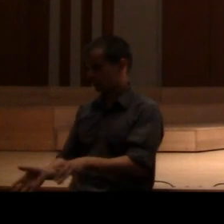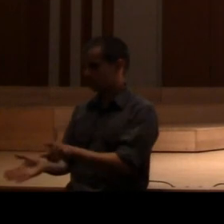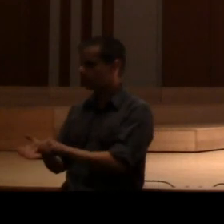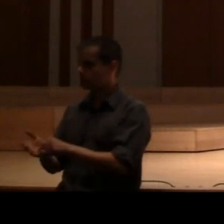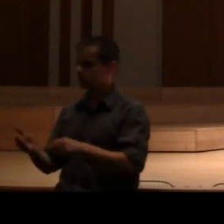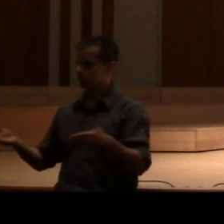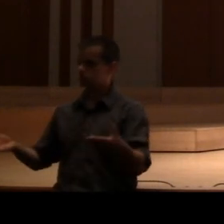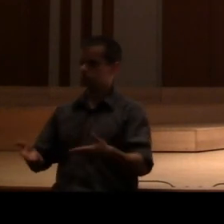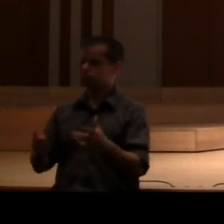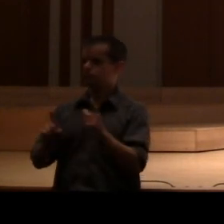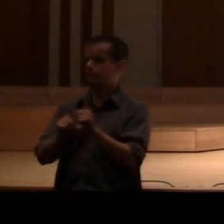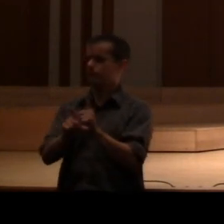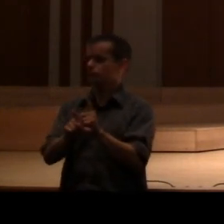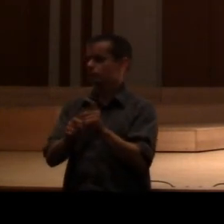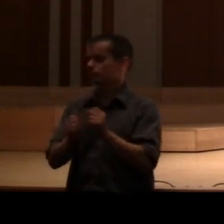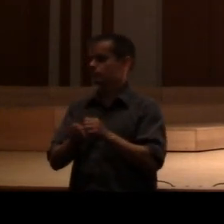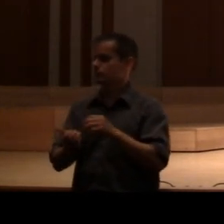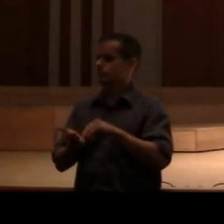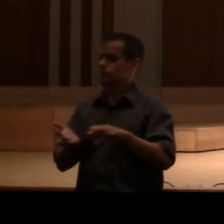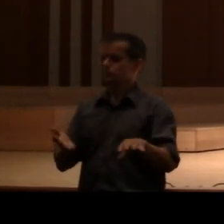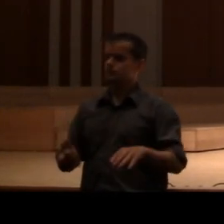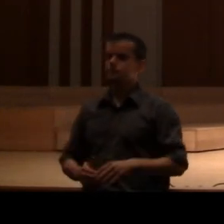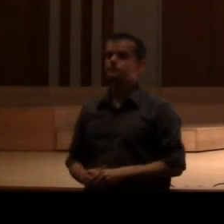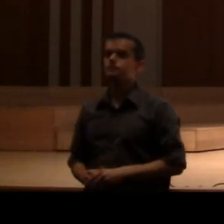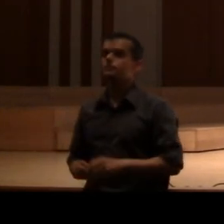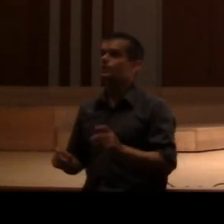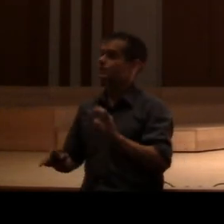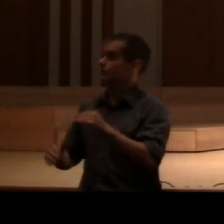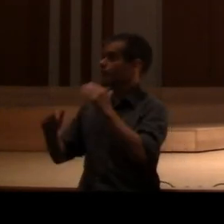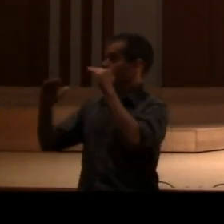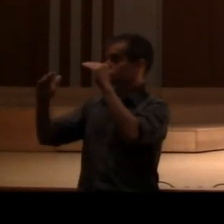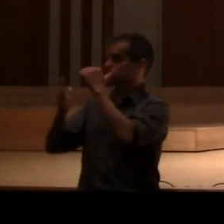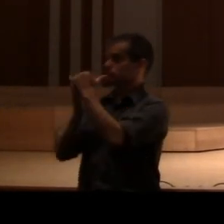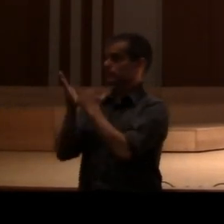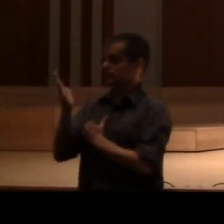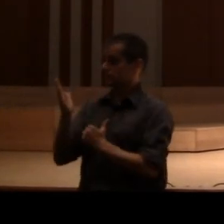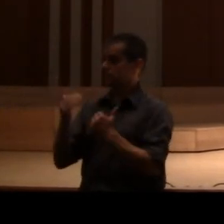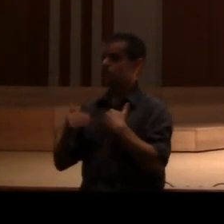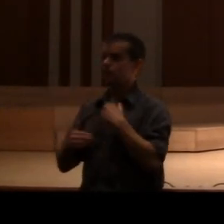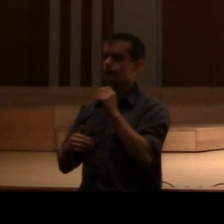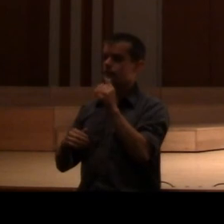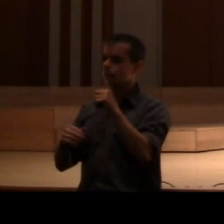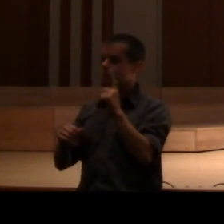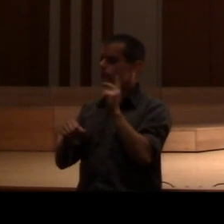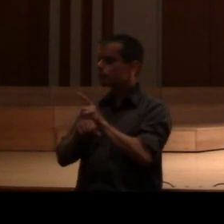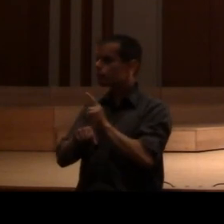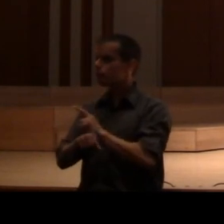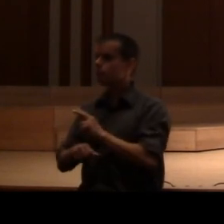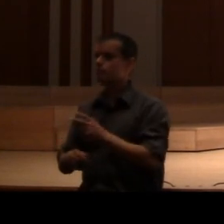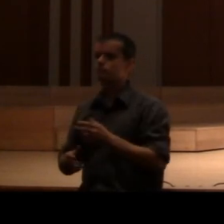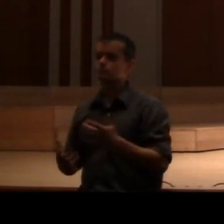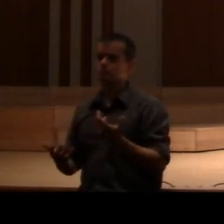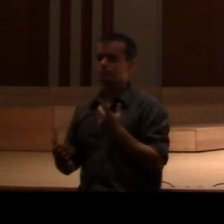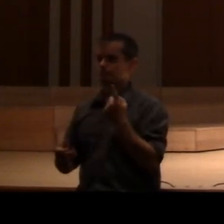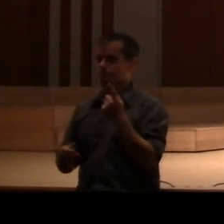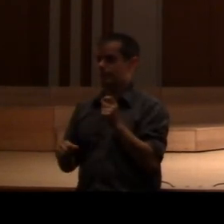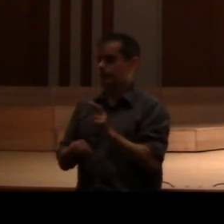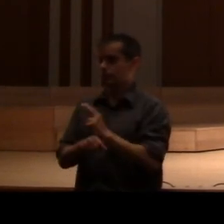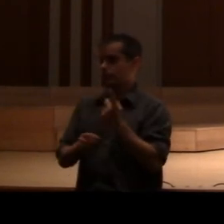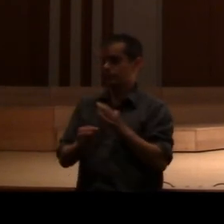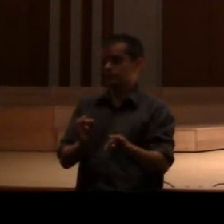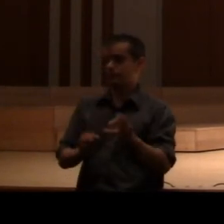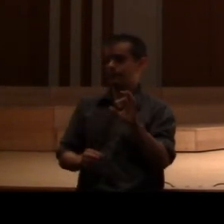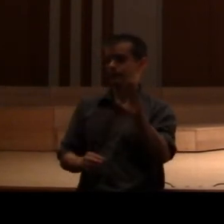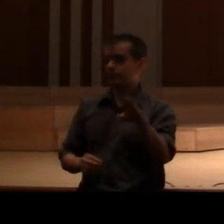with students who are really big fans. Great, so we have this list. We have some different tools to use, whether it's something as simple as Facebook, or you can set up